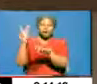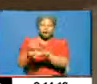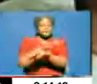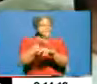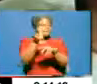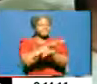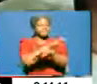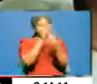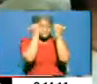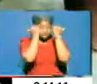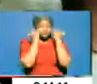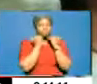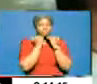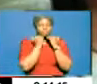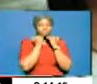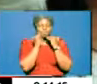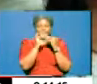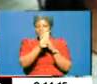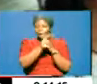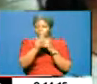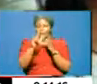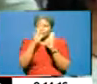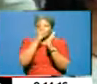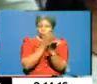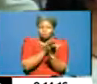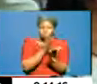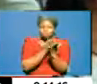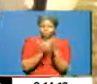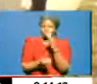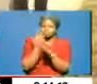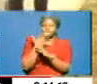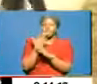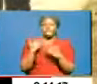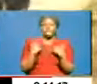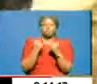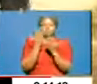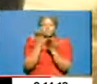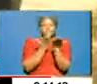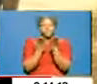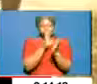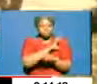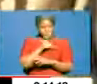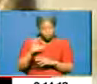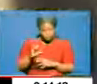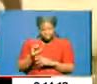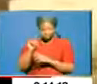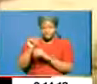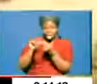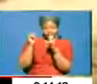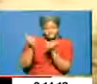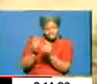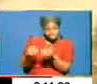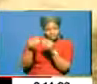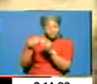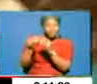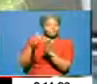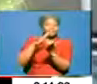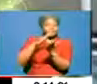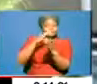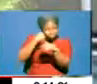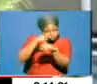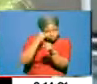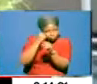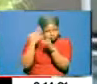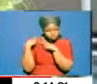courts. The bill had proposed the creation of Health Services Commission, an agency that was to be tasked with making recommendations to the